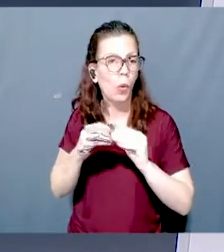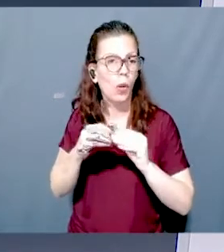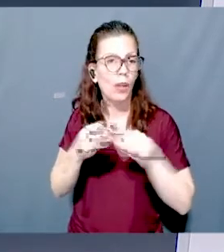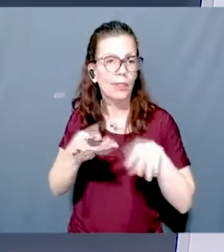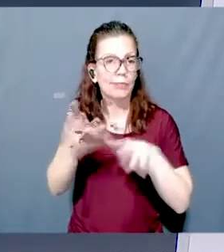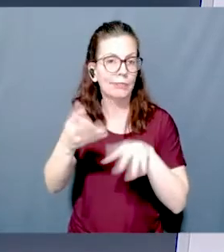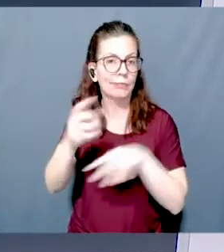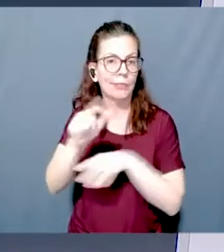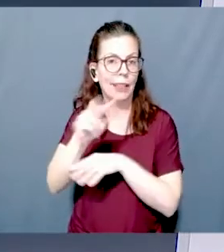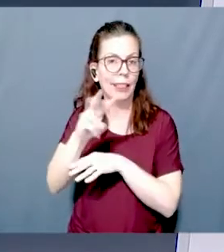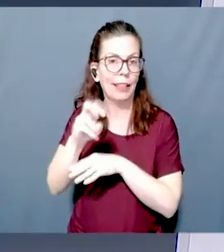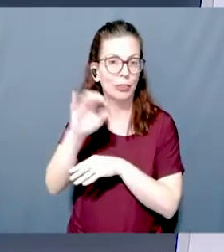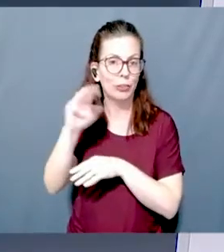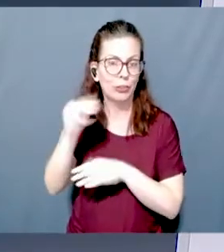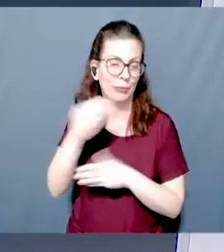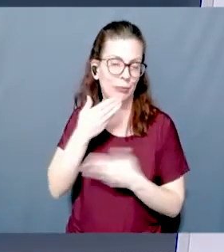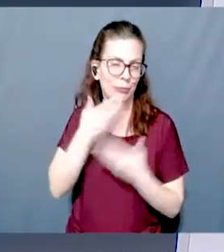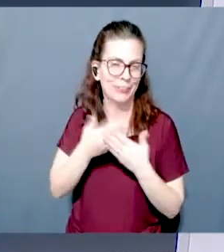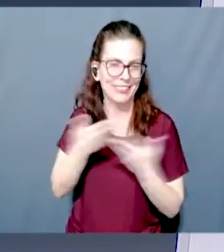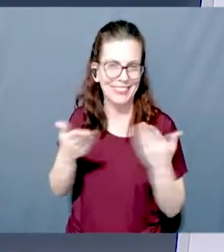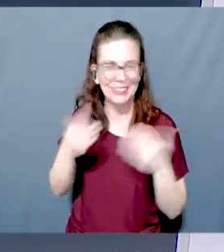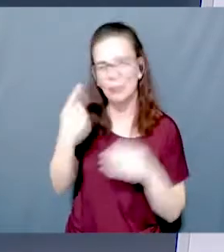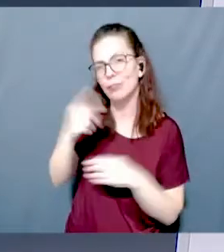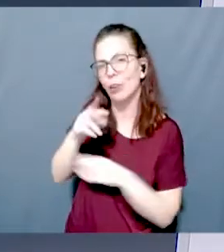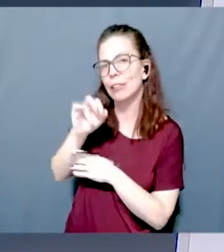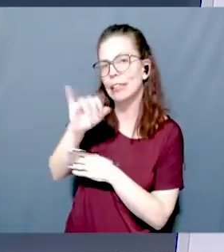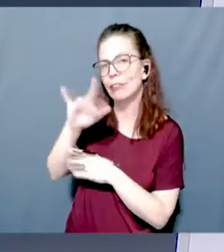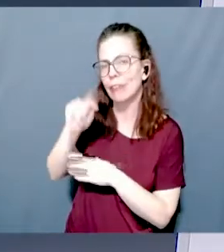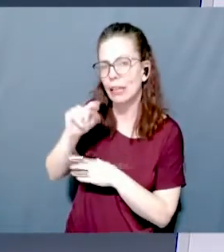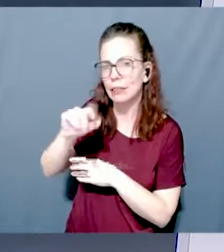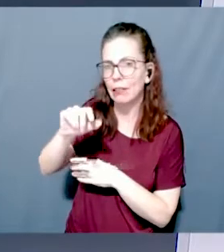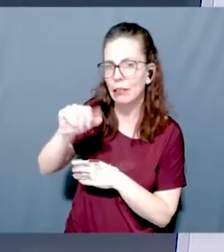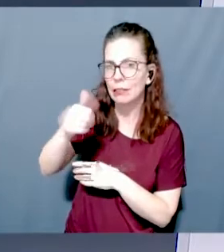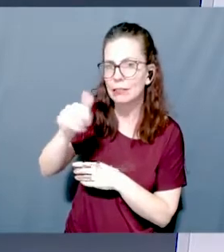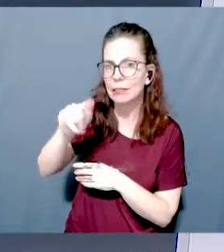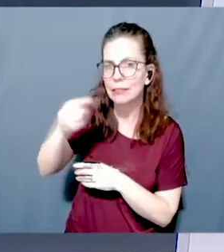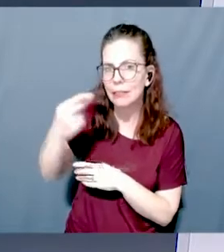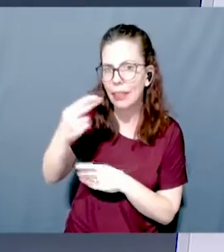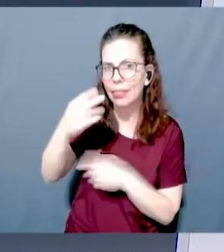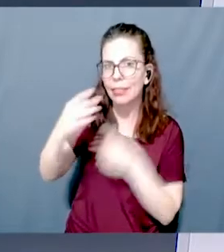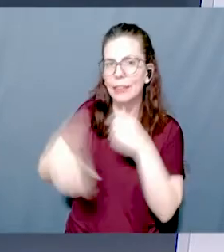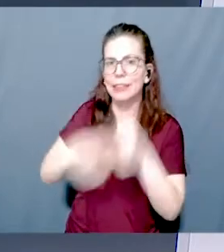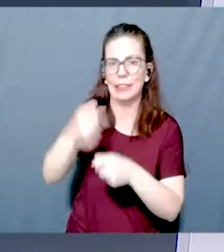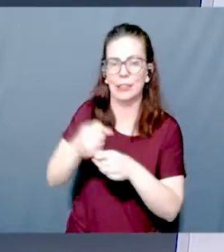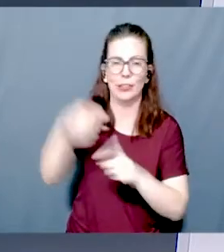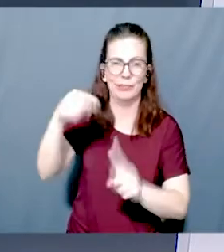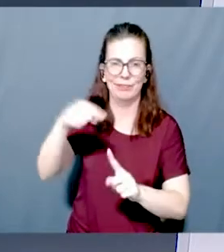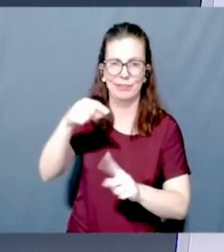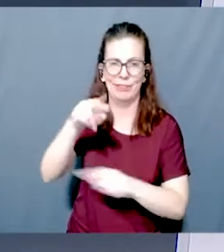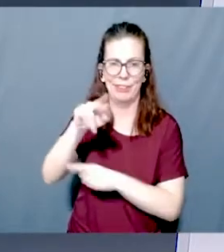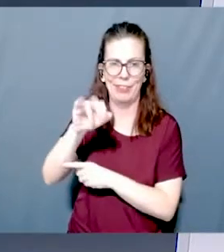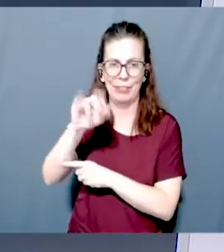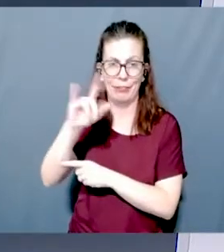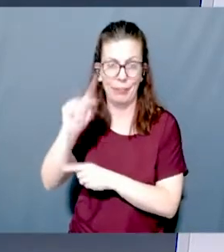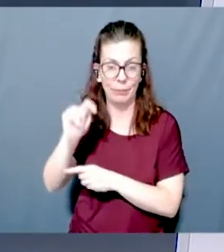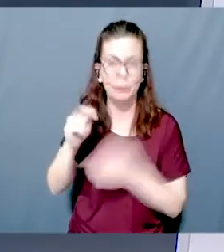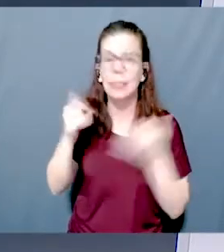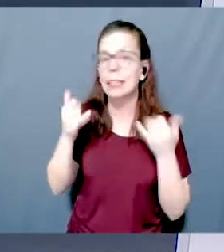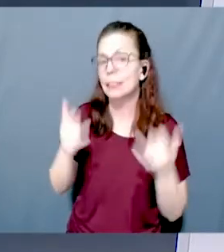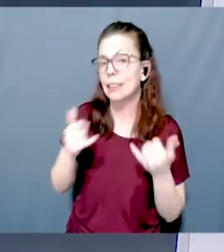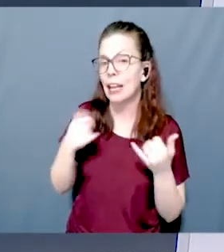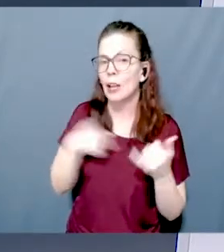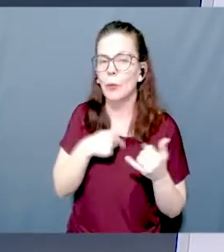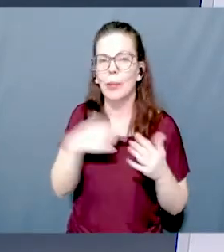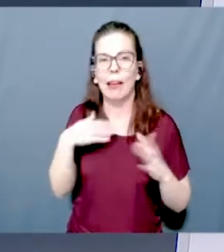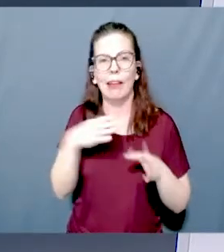for reInvent, the 10th anniversary of reInvent. And now we're going to have an industry deep